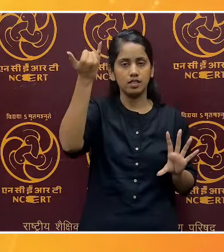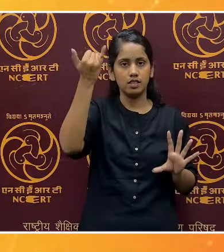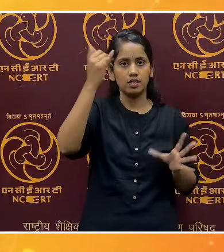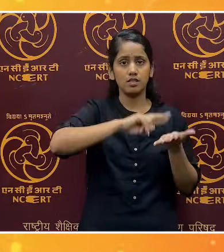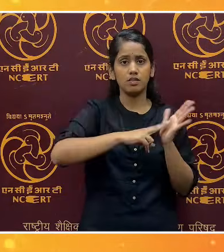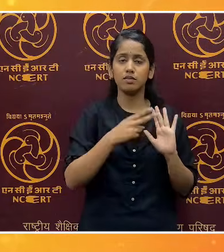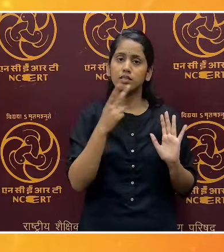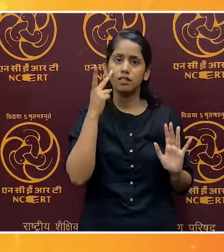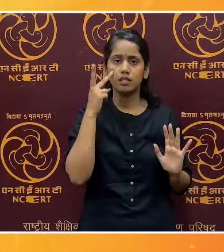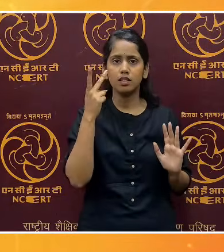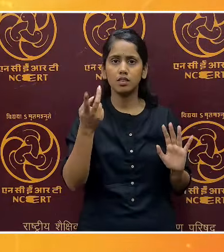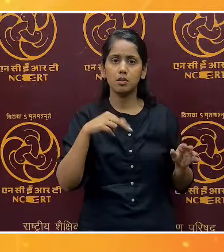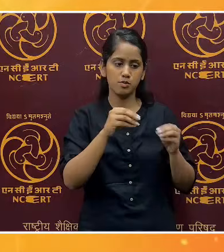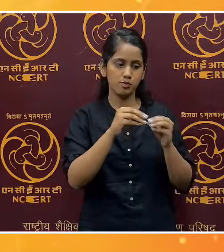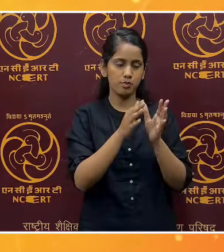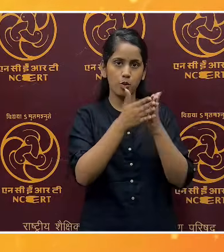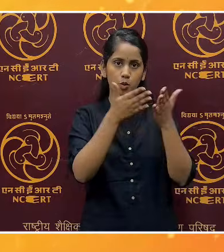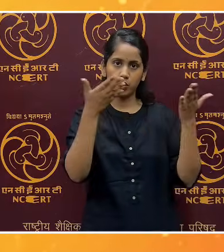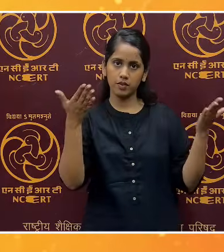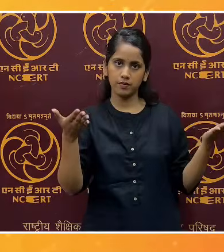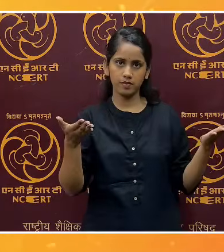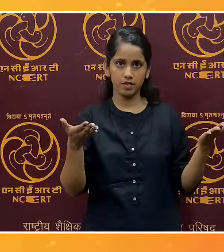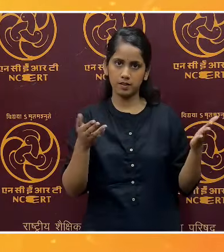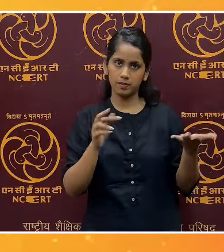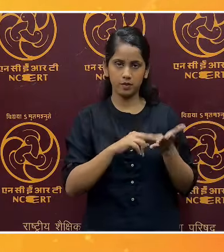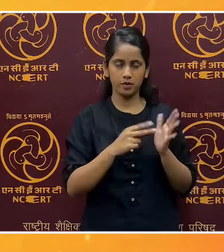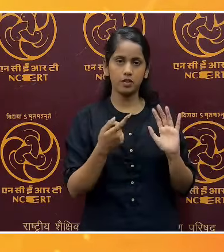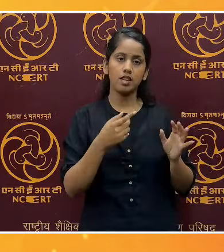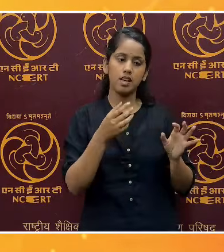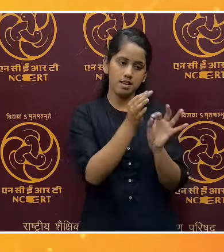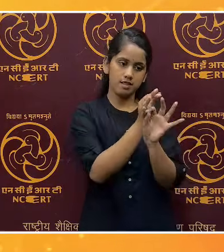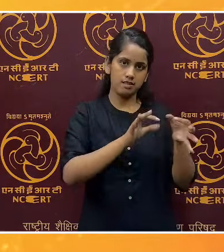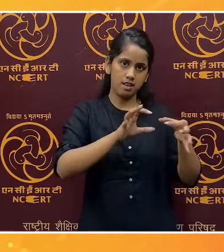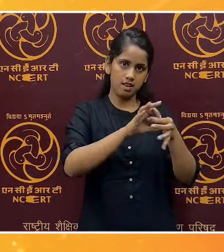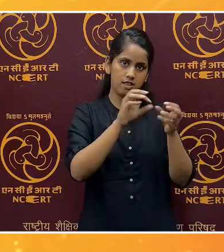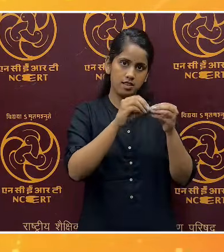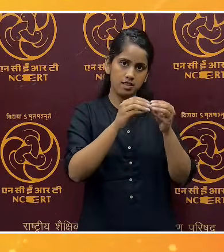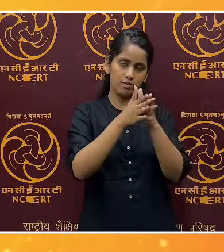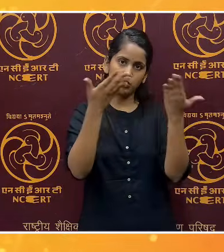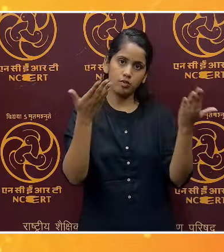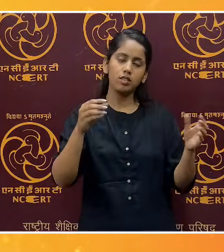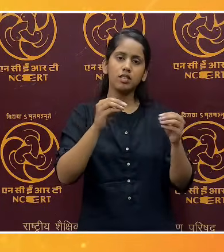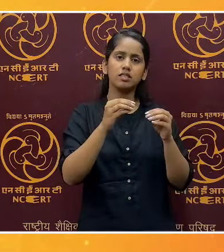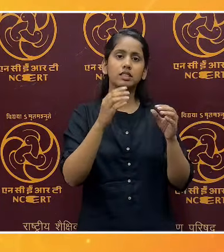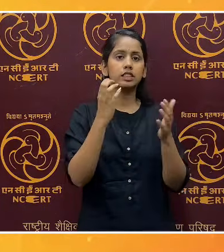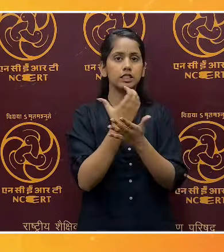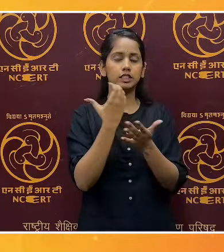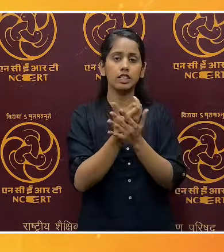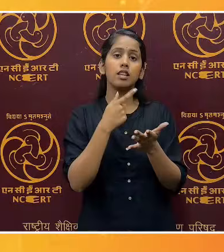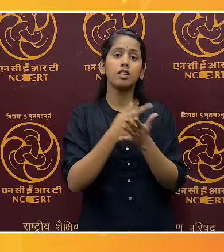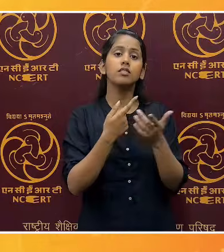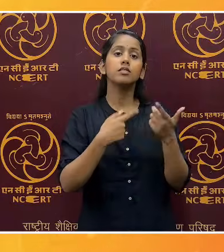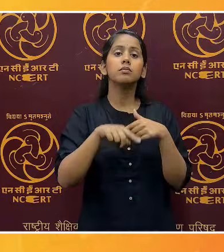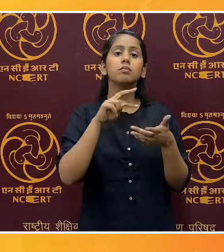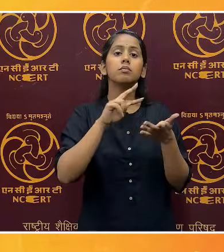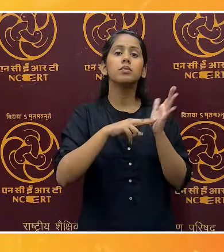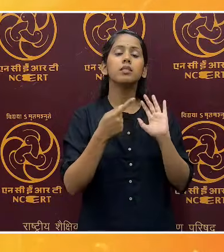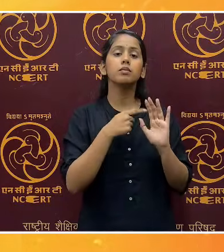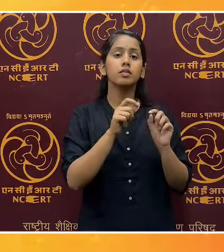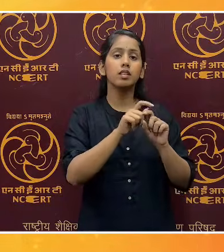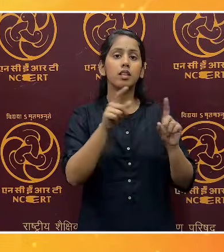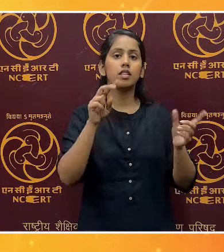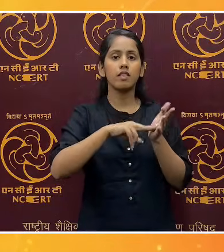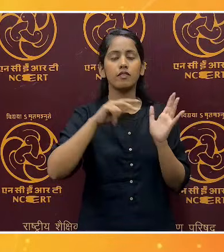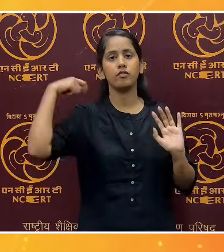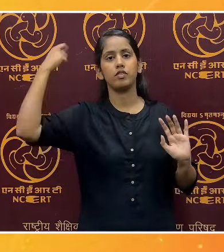can see a textbook. Okay. NCERT textbook. This is a chapter on which we have created that video.